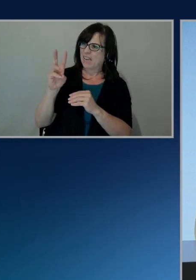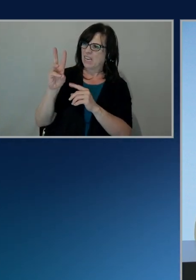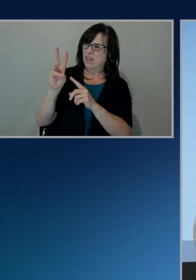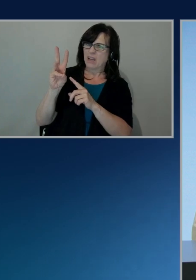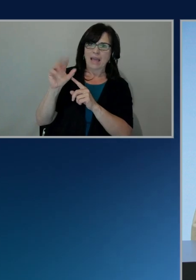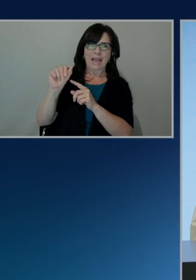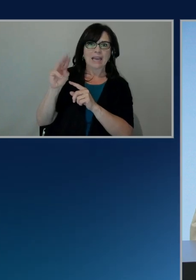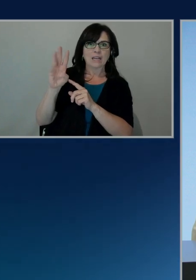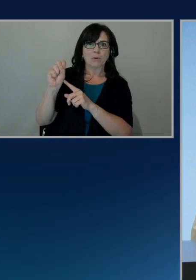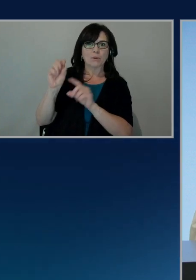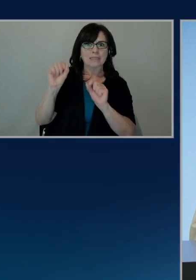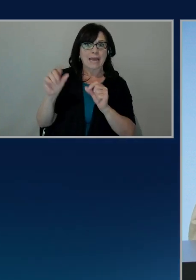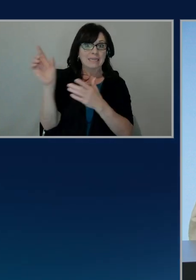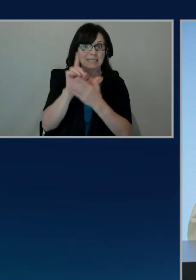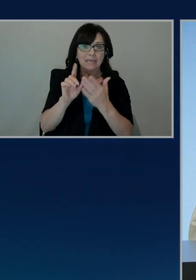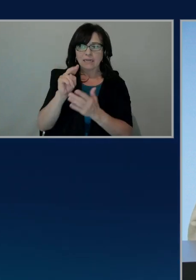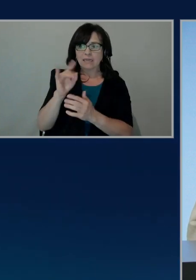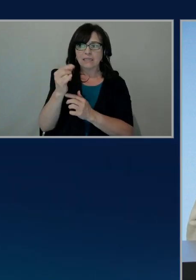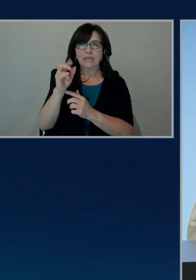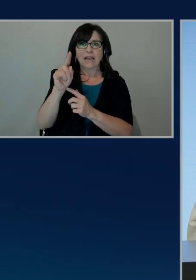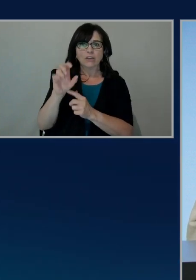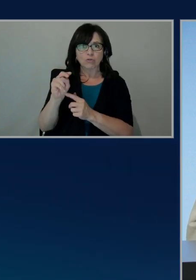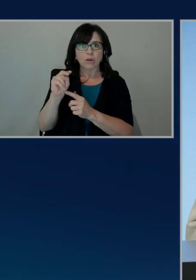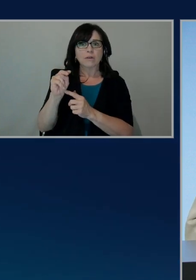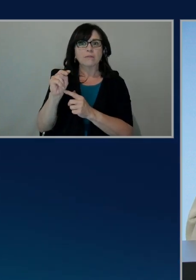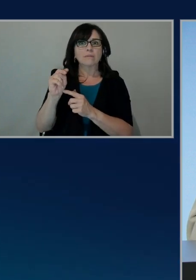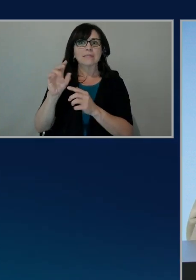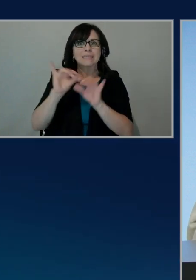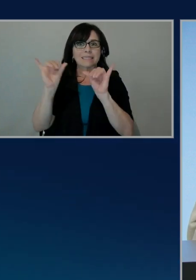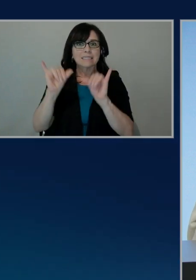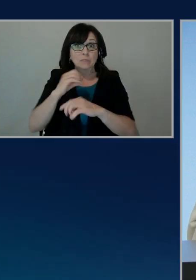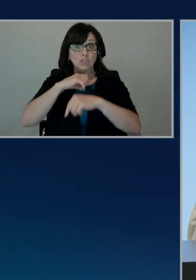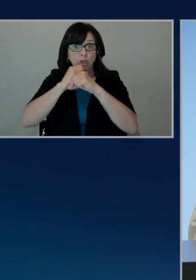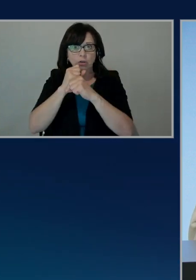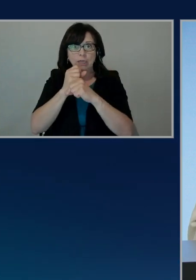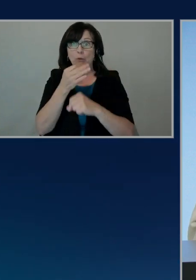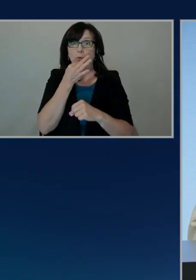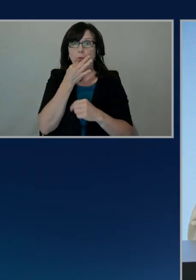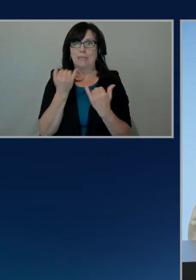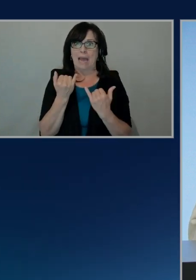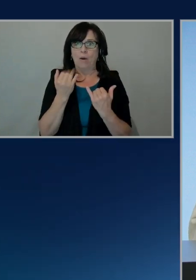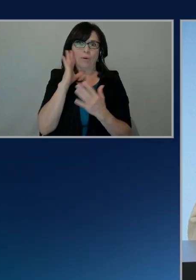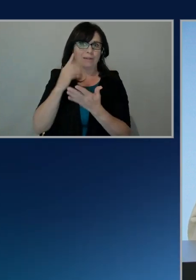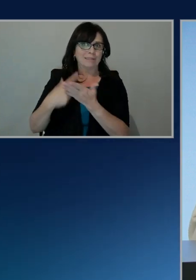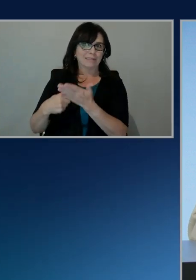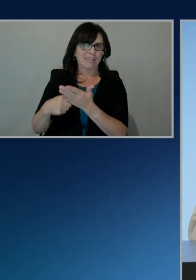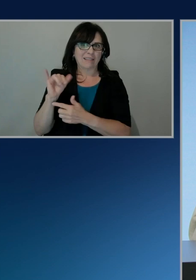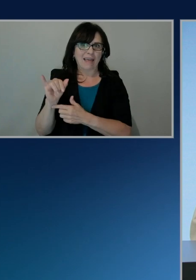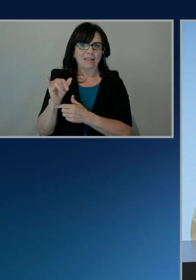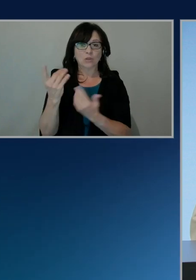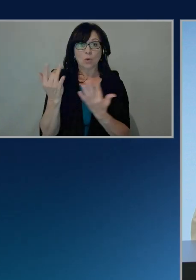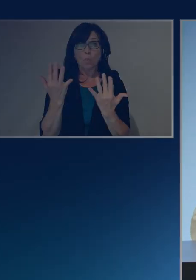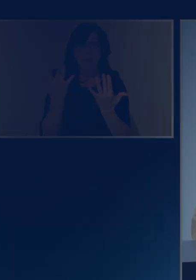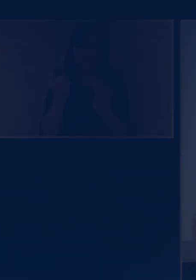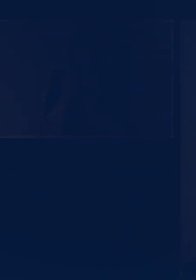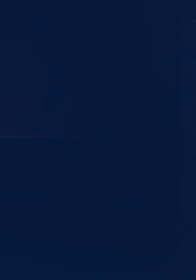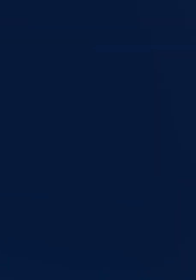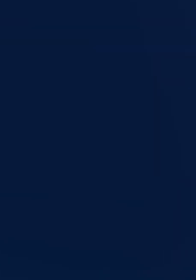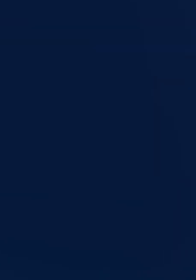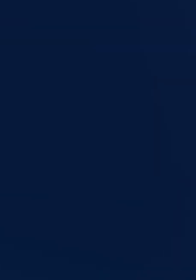the Nitro system securely, we have something coming up for you right now. So stay tuned and we'll be back with another live guest.